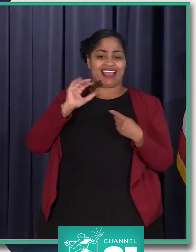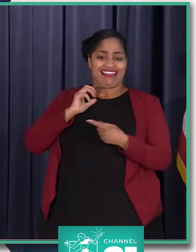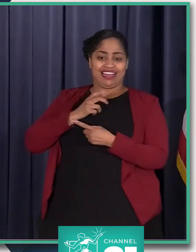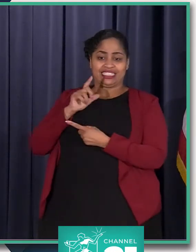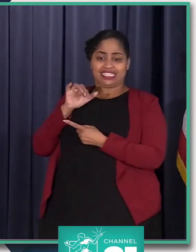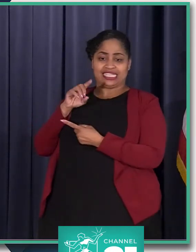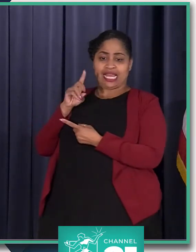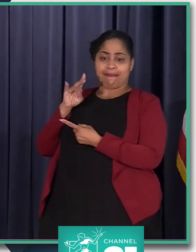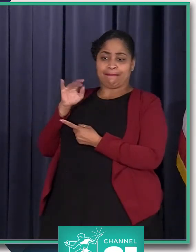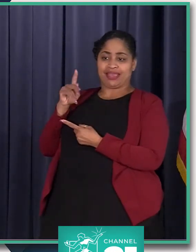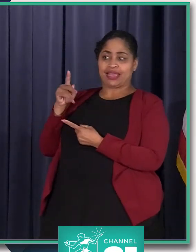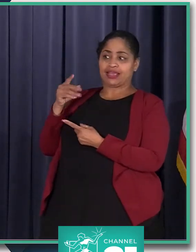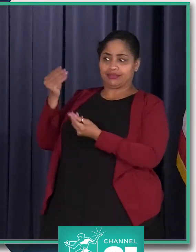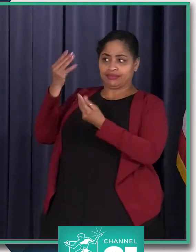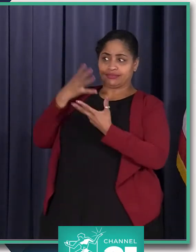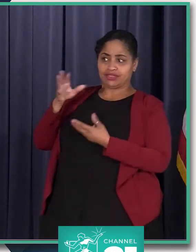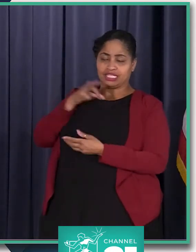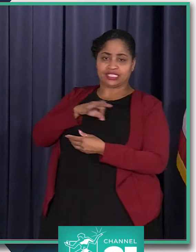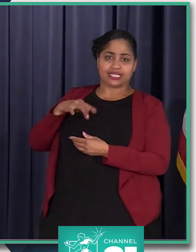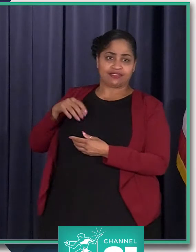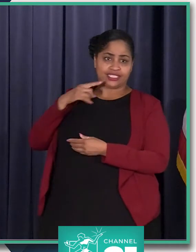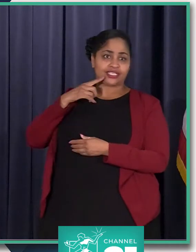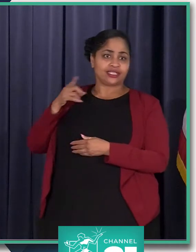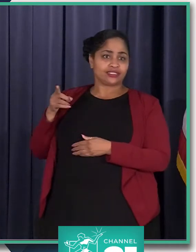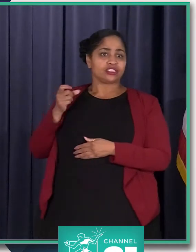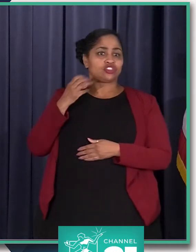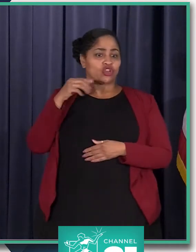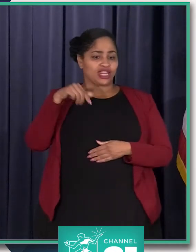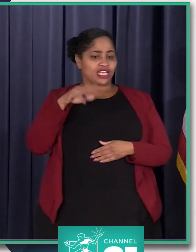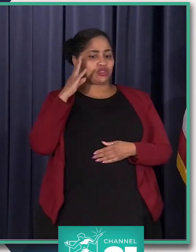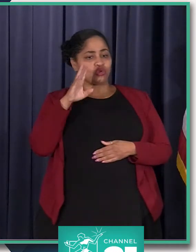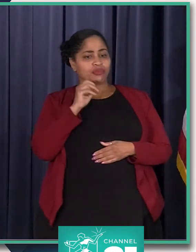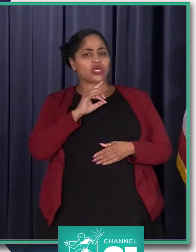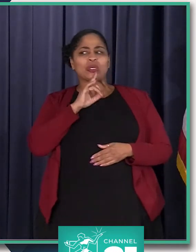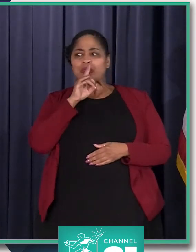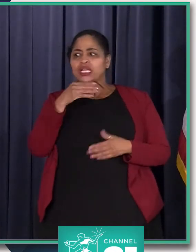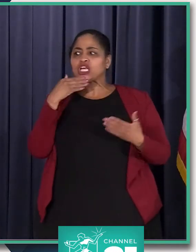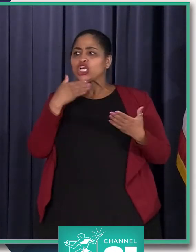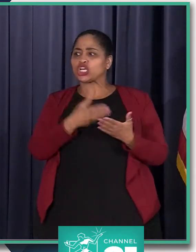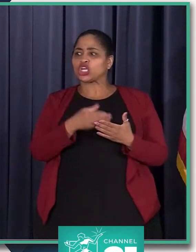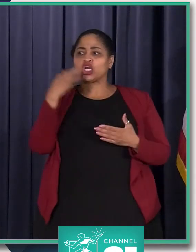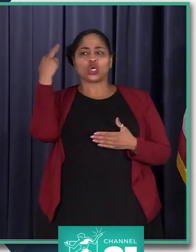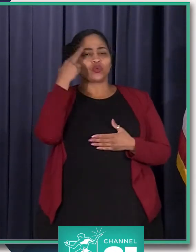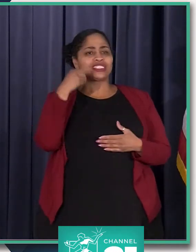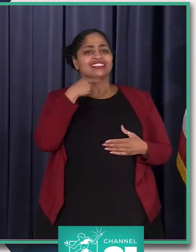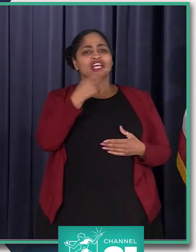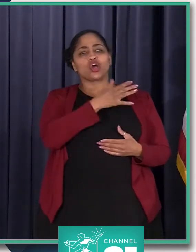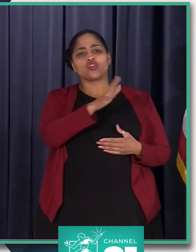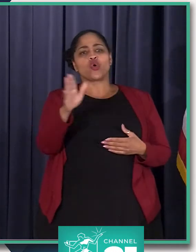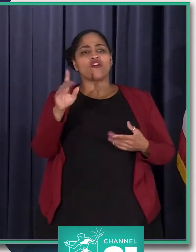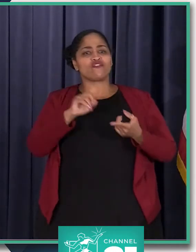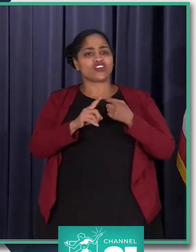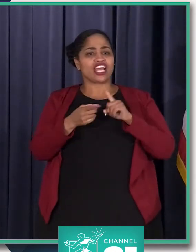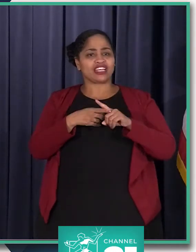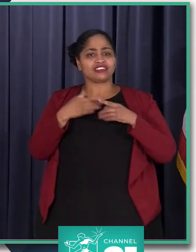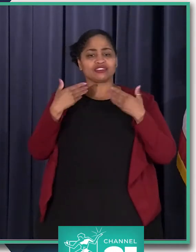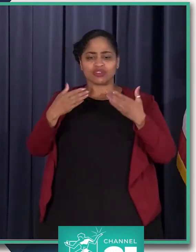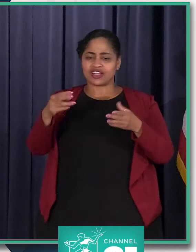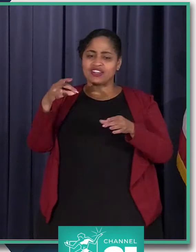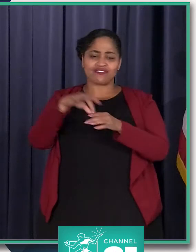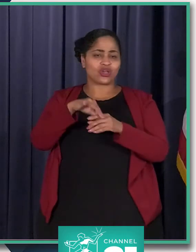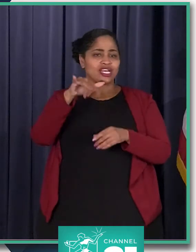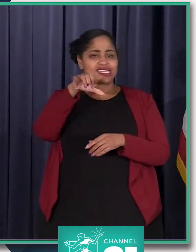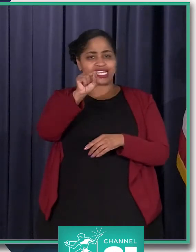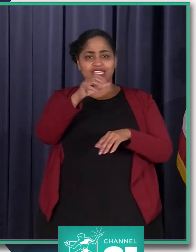being told reliably by the staff. And so this would be a really good reason to tell your friends to vote yes on